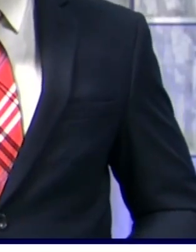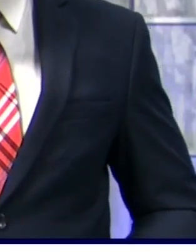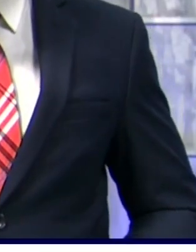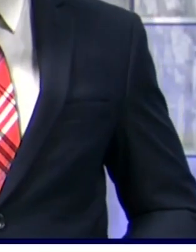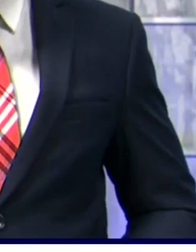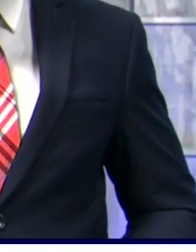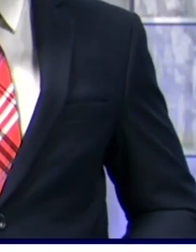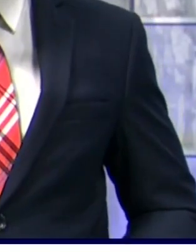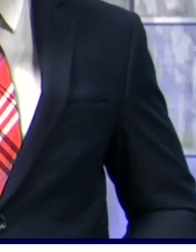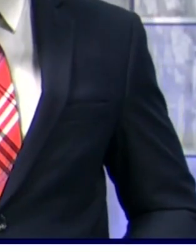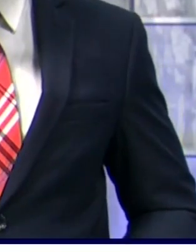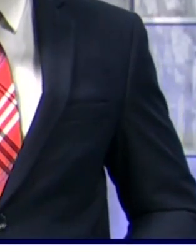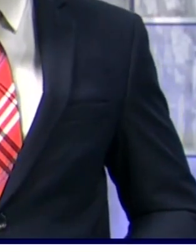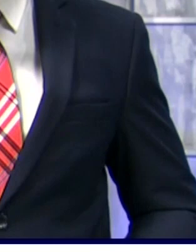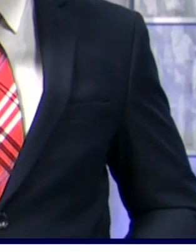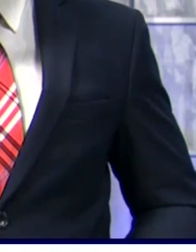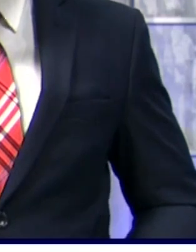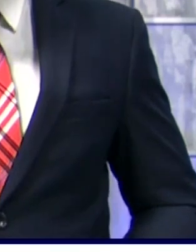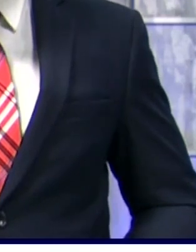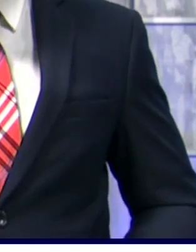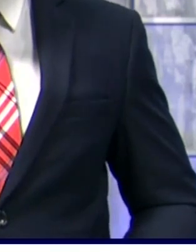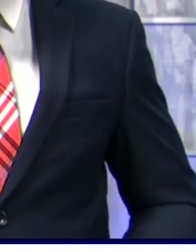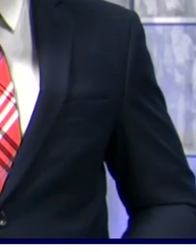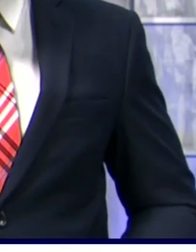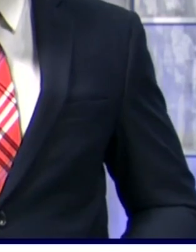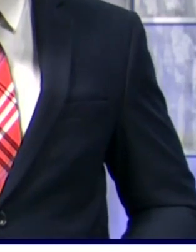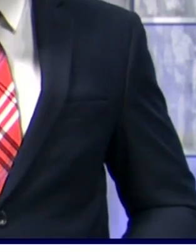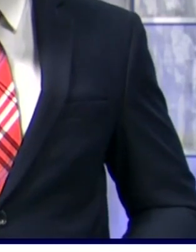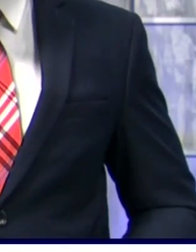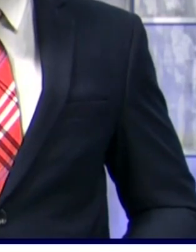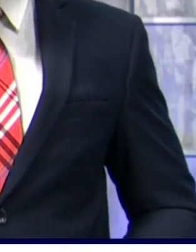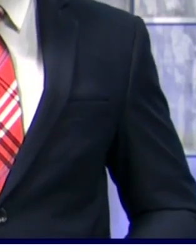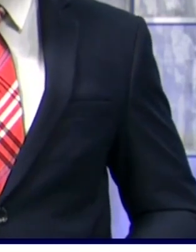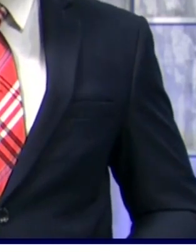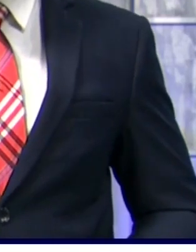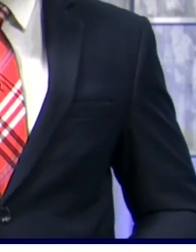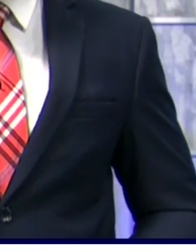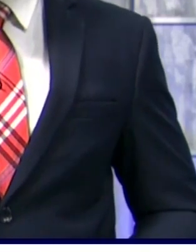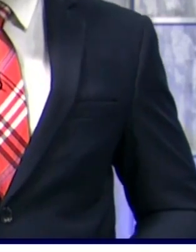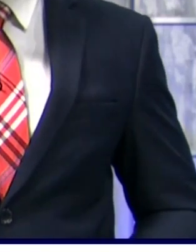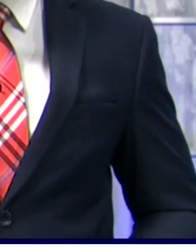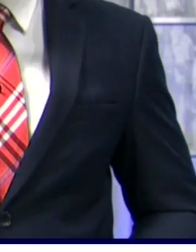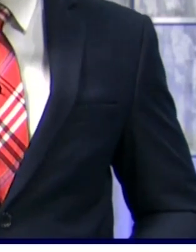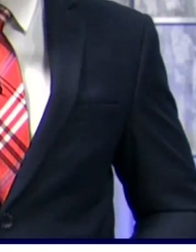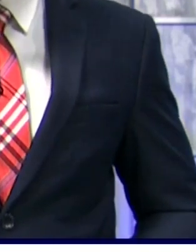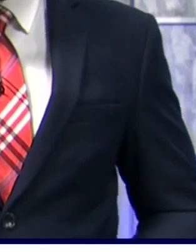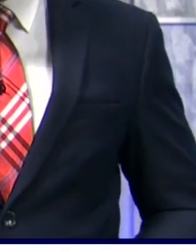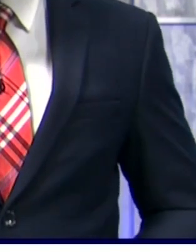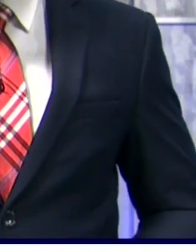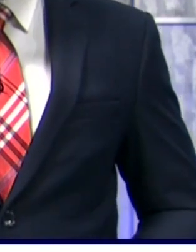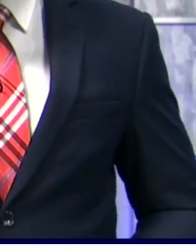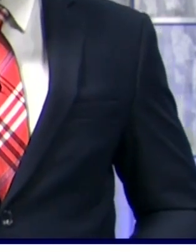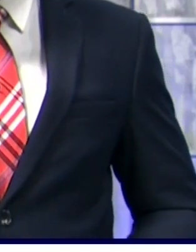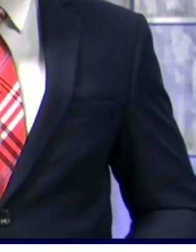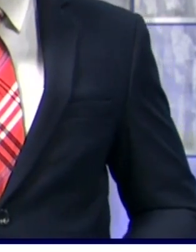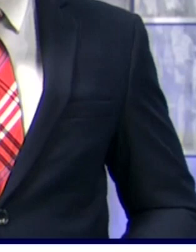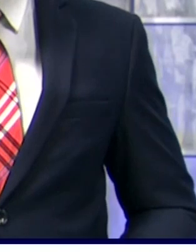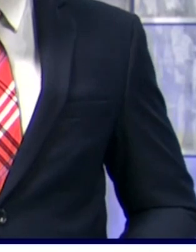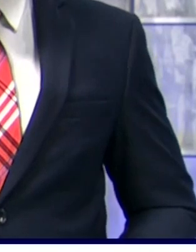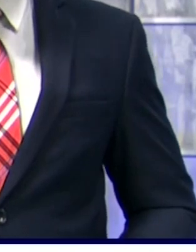I am Shane Jones, making headlines tonight. The opening ceremony of the 40th CARICOM Summit underway in St. Lucia. The